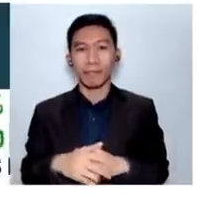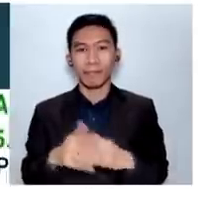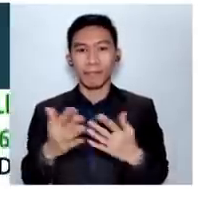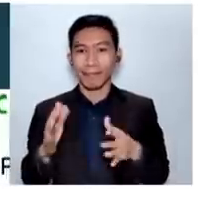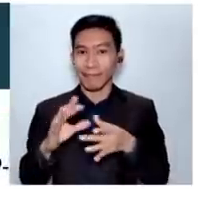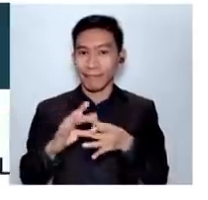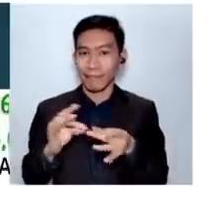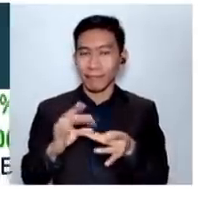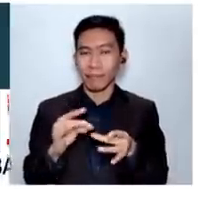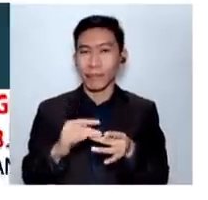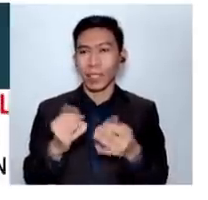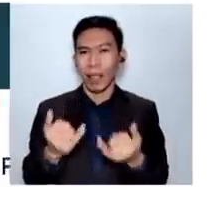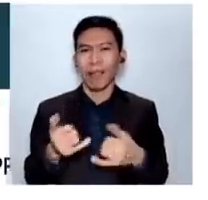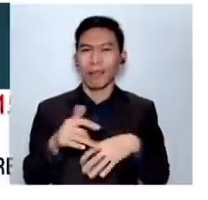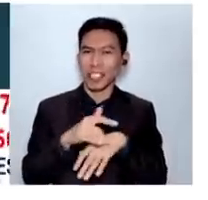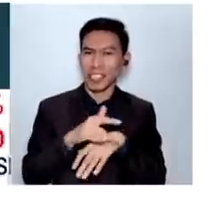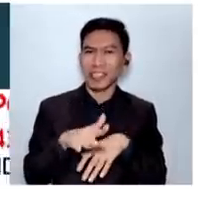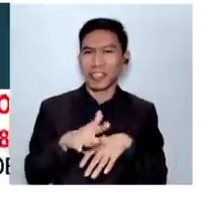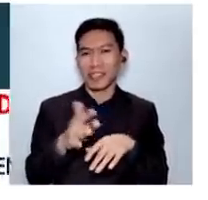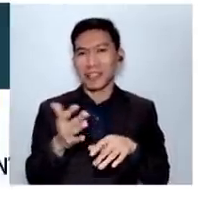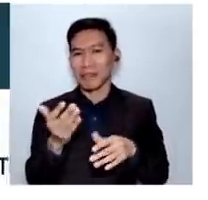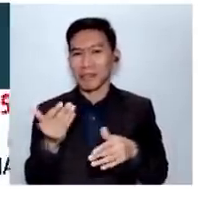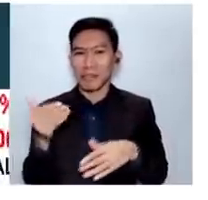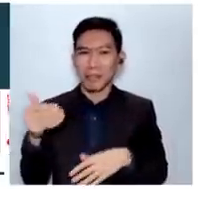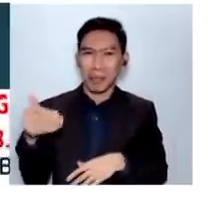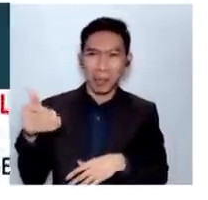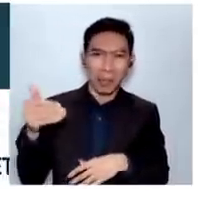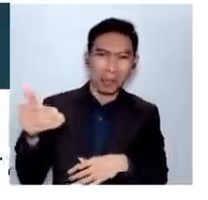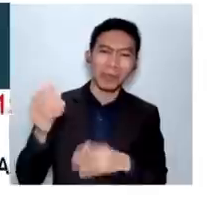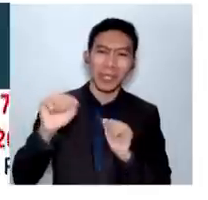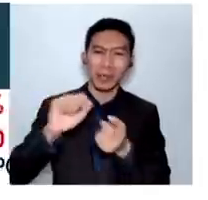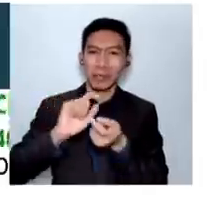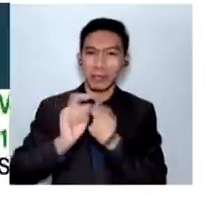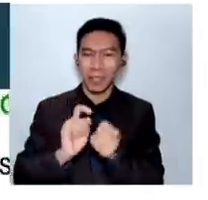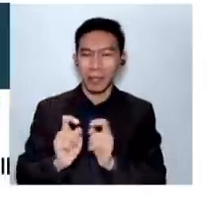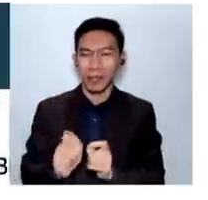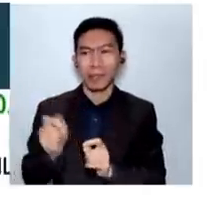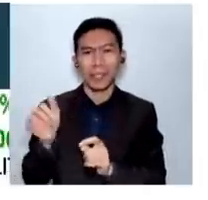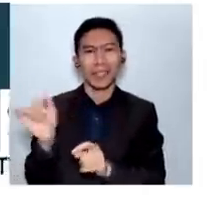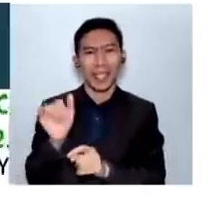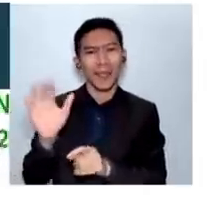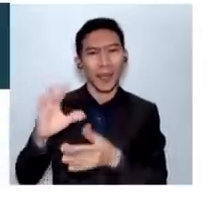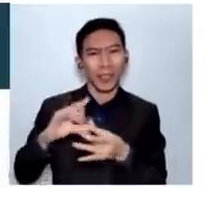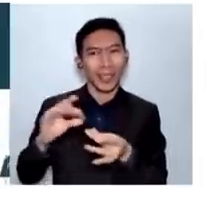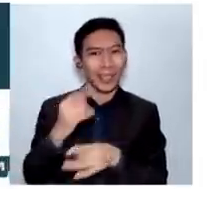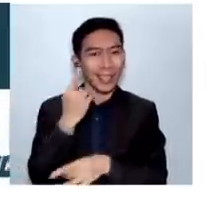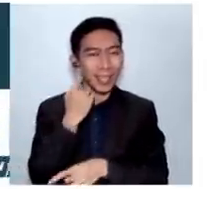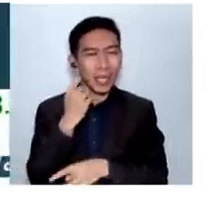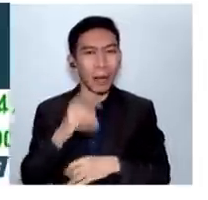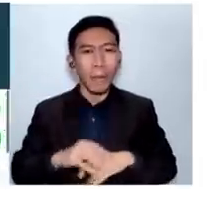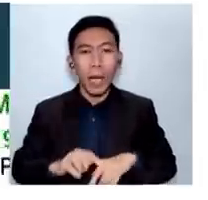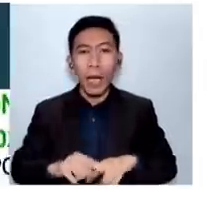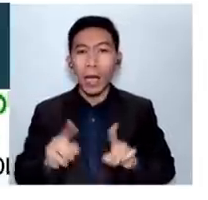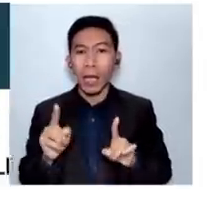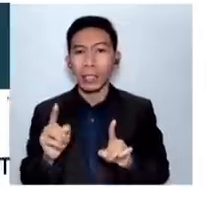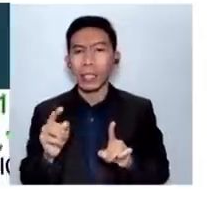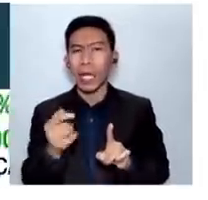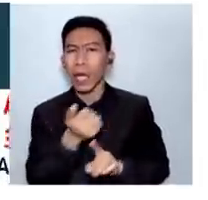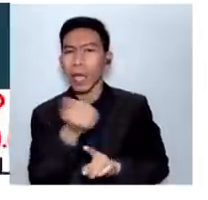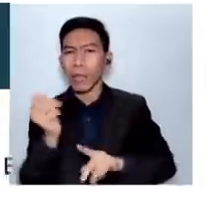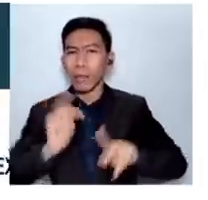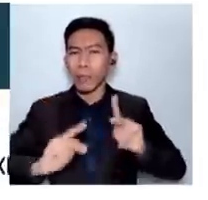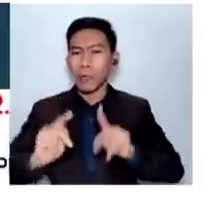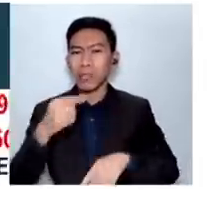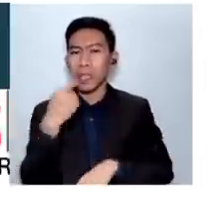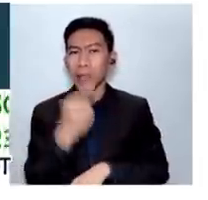Pimentel. Some say the situation remains fluid. You yourself said that just a few seconds ago. But others also say that your